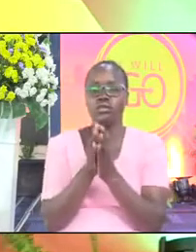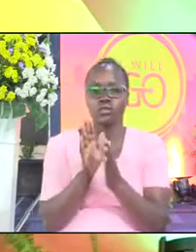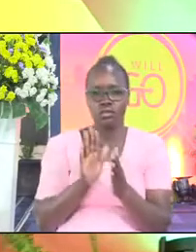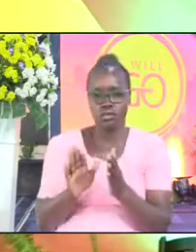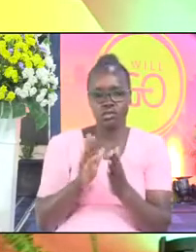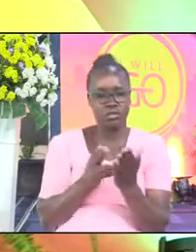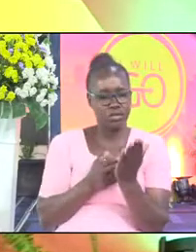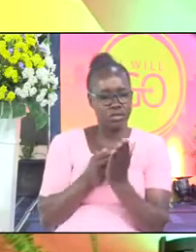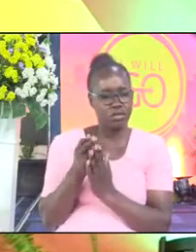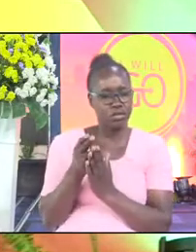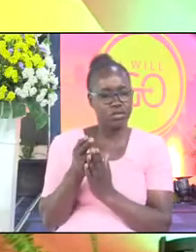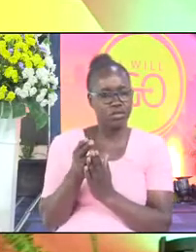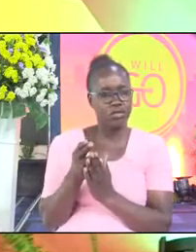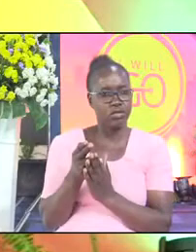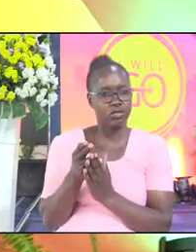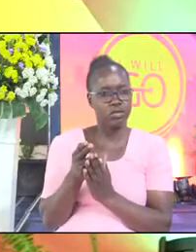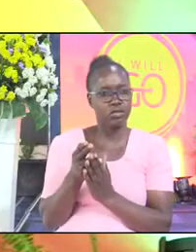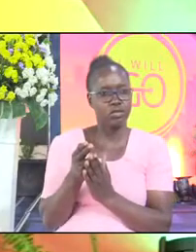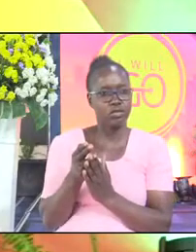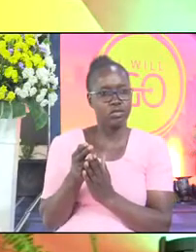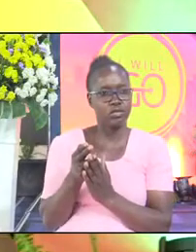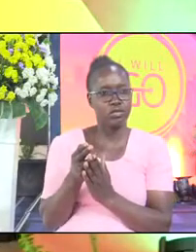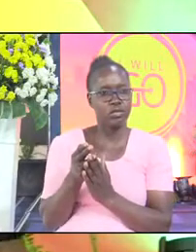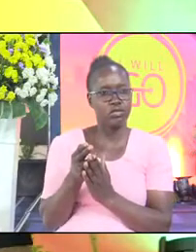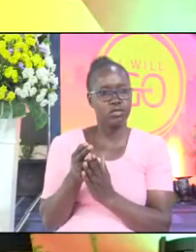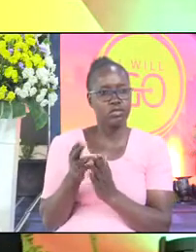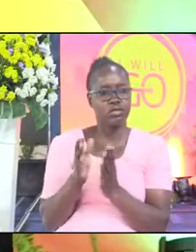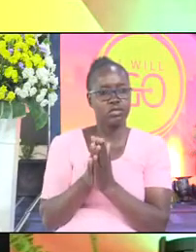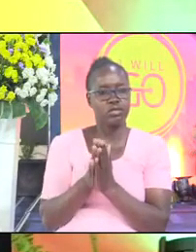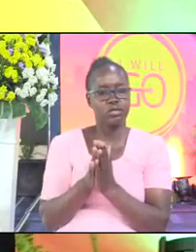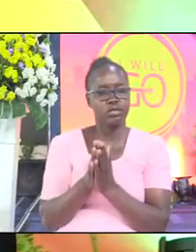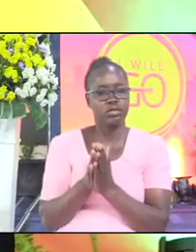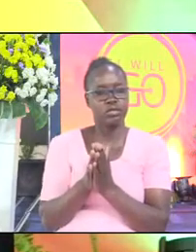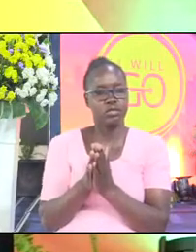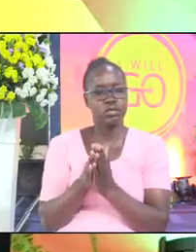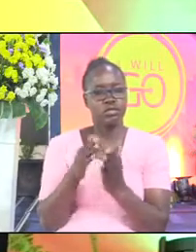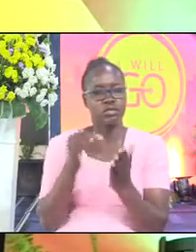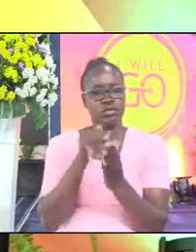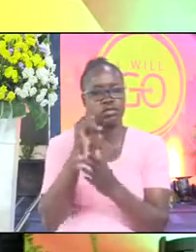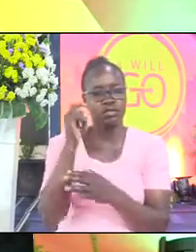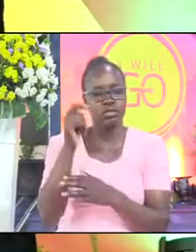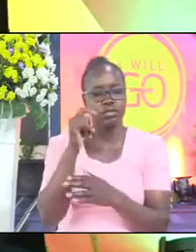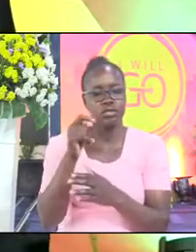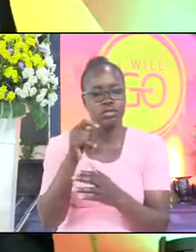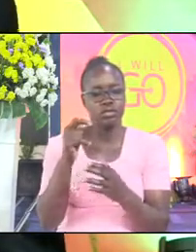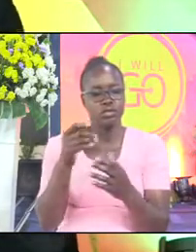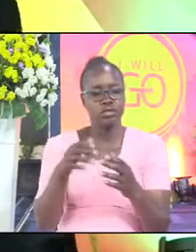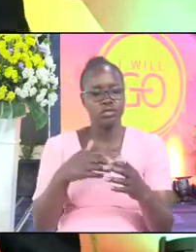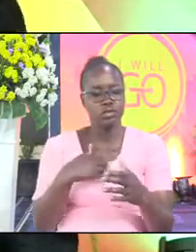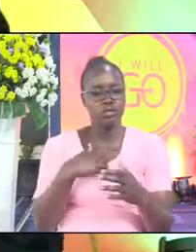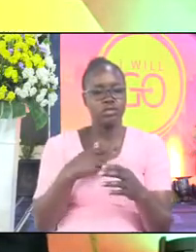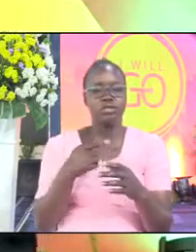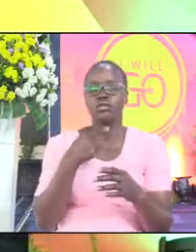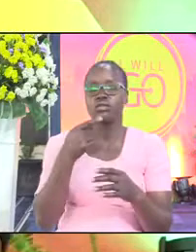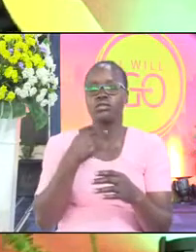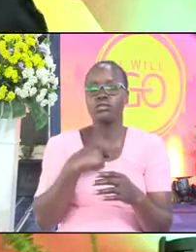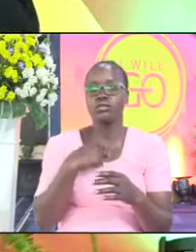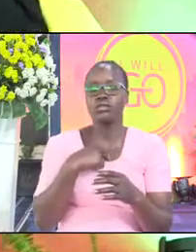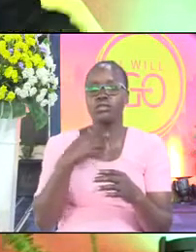was honest. And the capsule of her testimony was, "He told